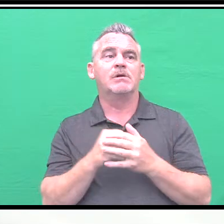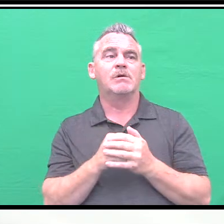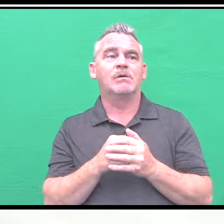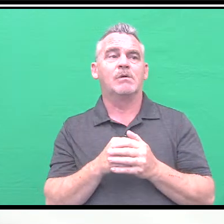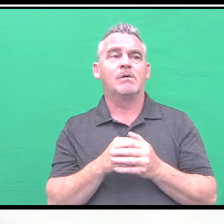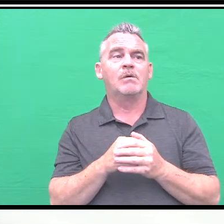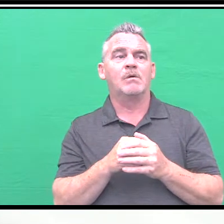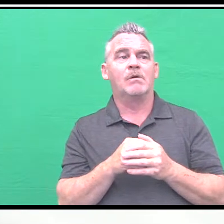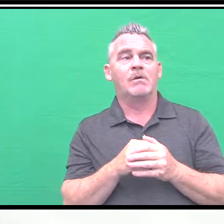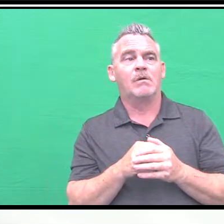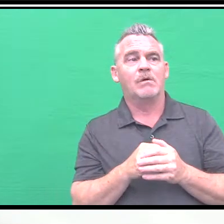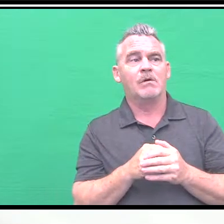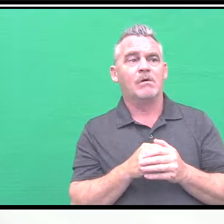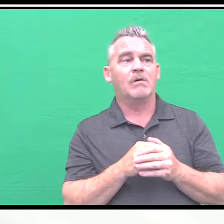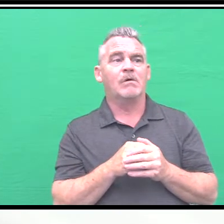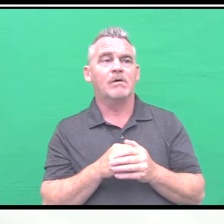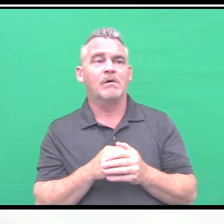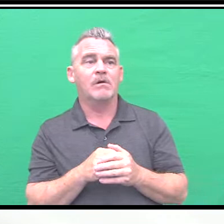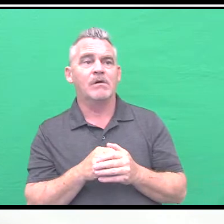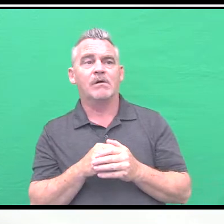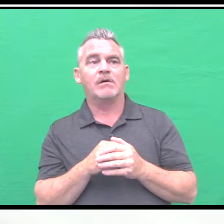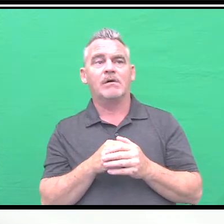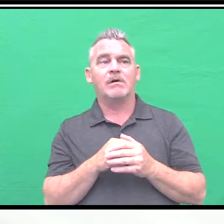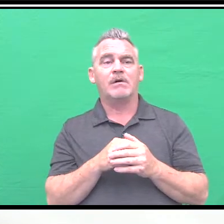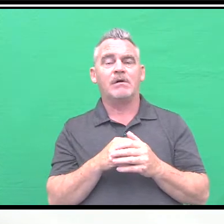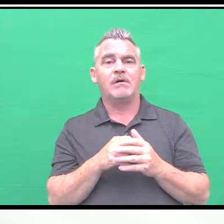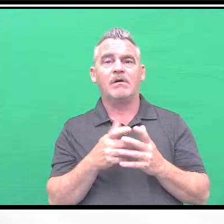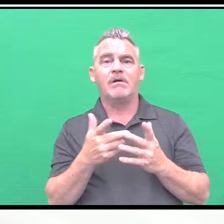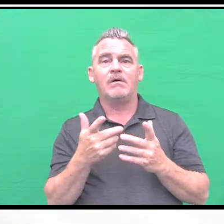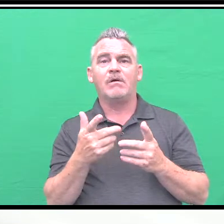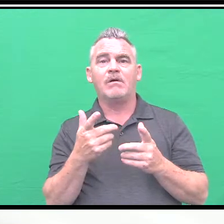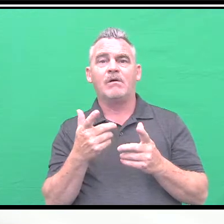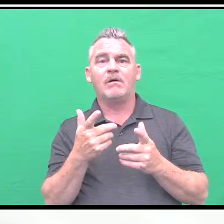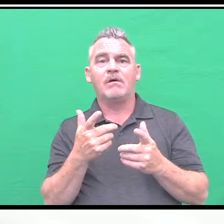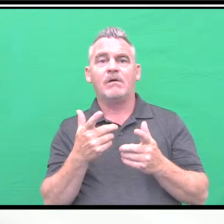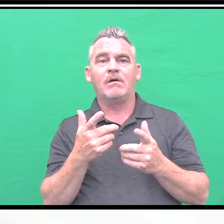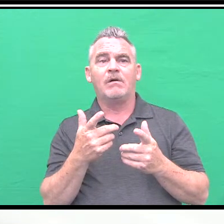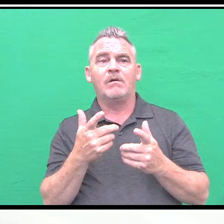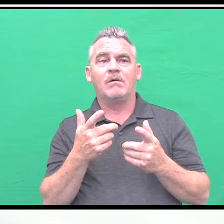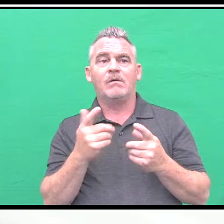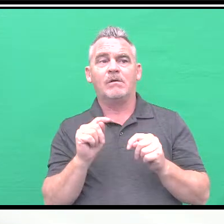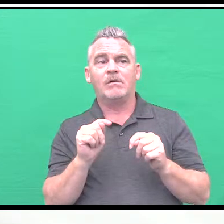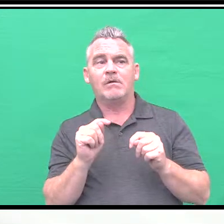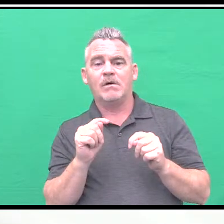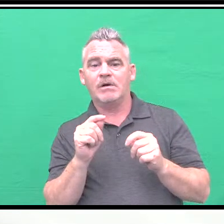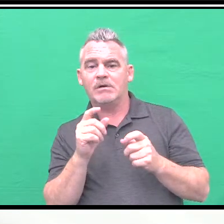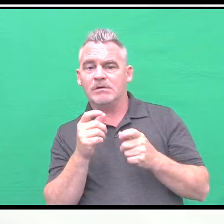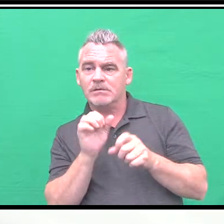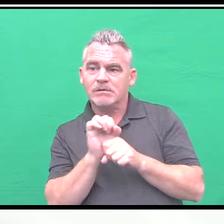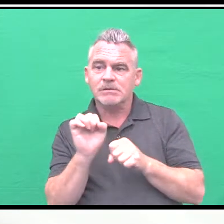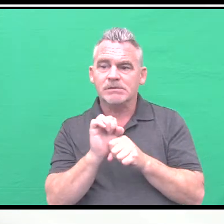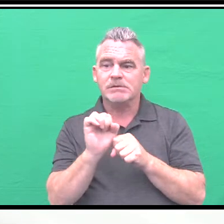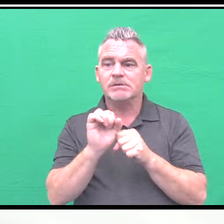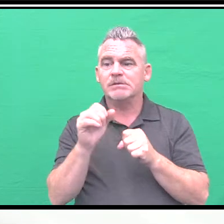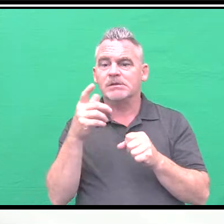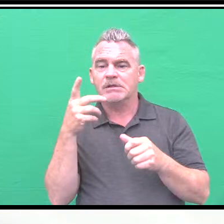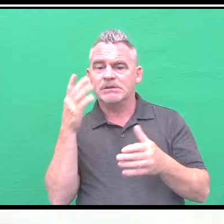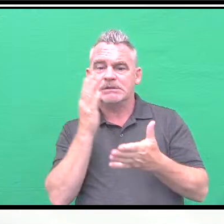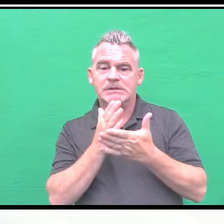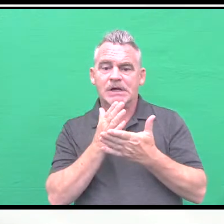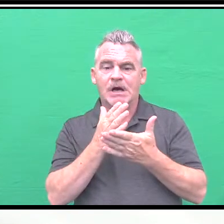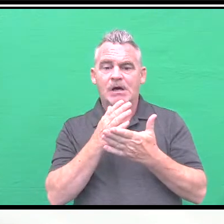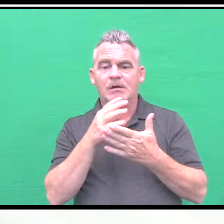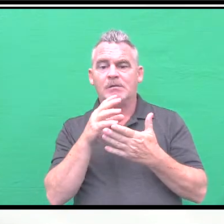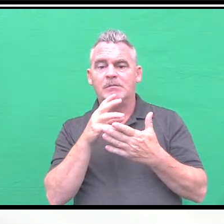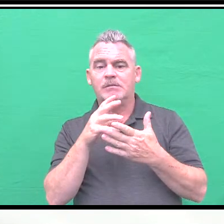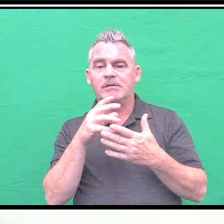on closing as many of those claims as we can and trying to shut them down so that we don't have to pay more for them. One of the things